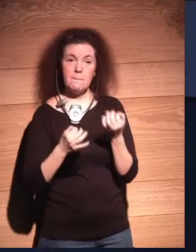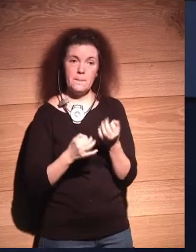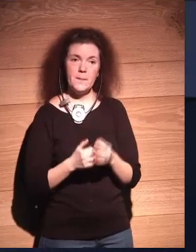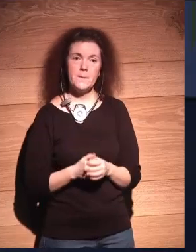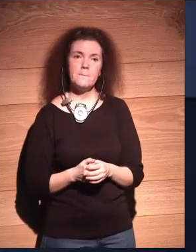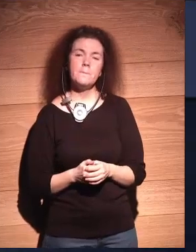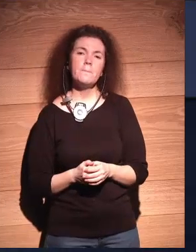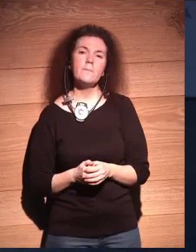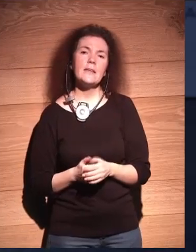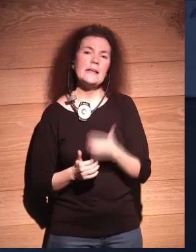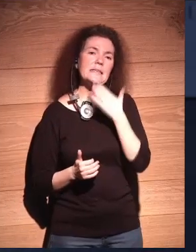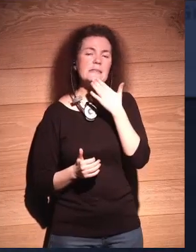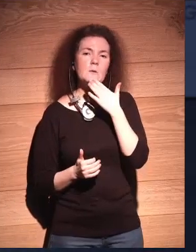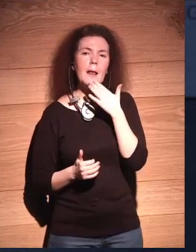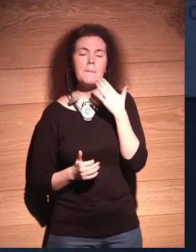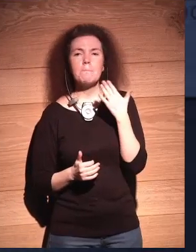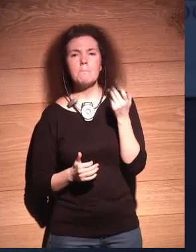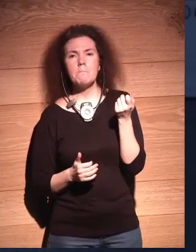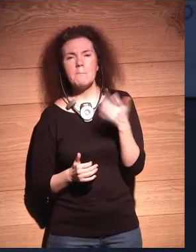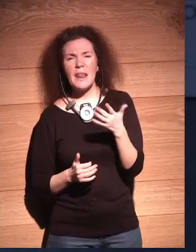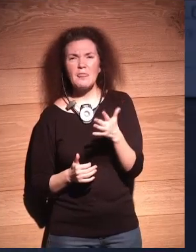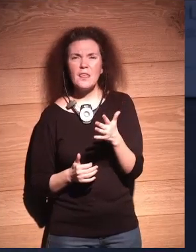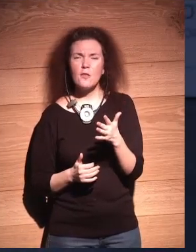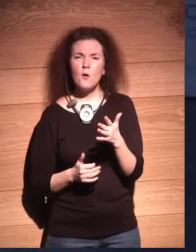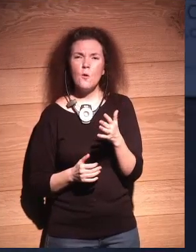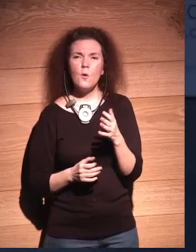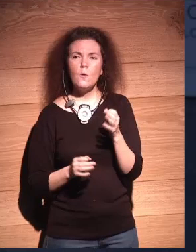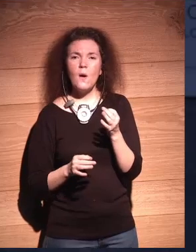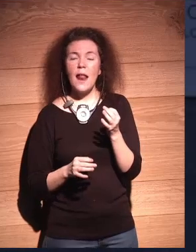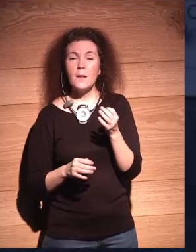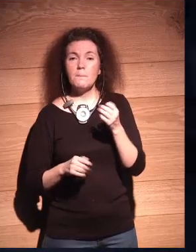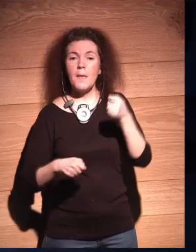the an African bead instrument in a way.